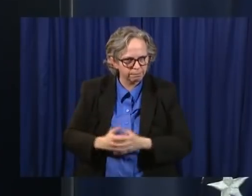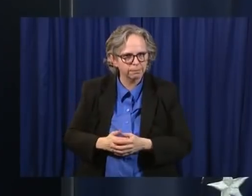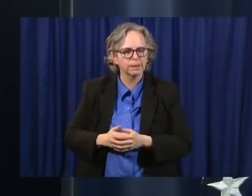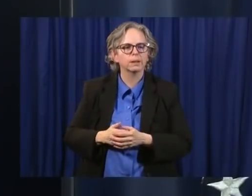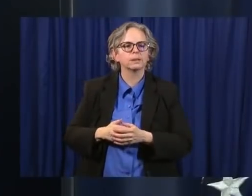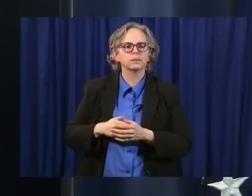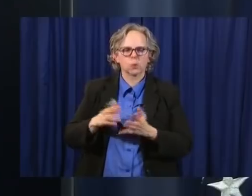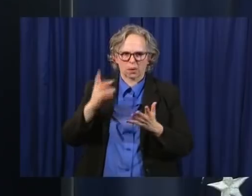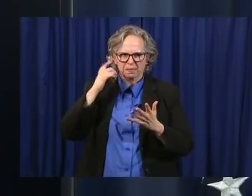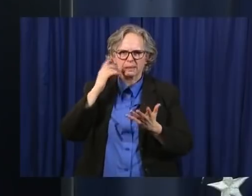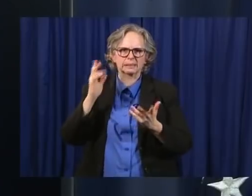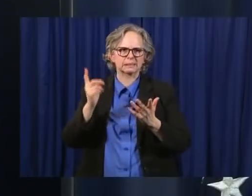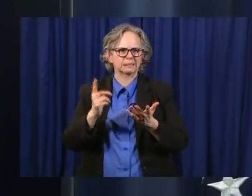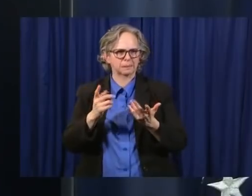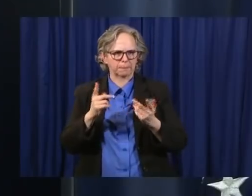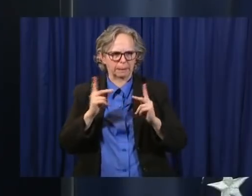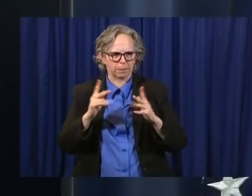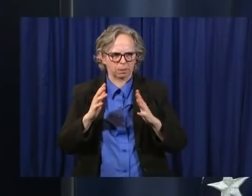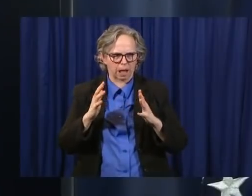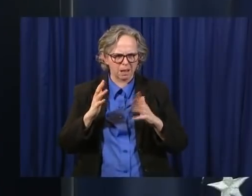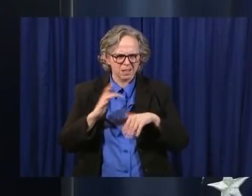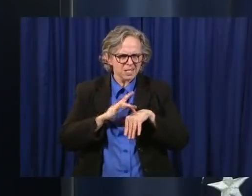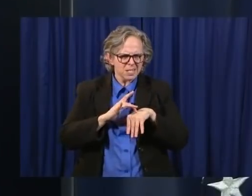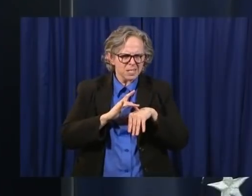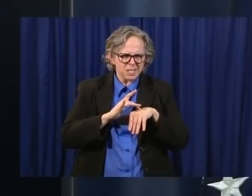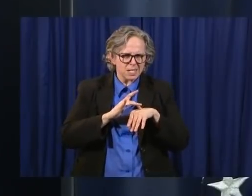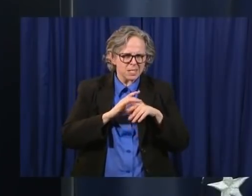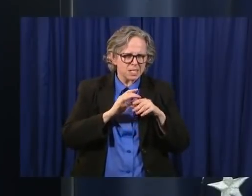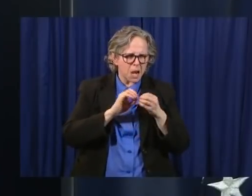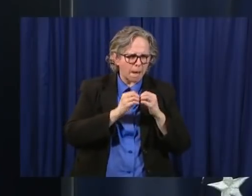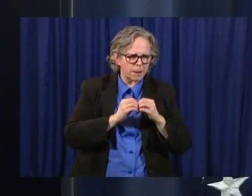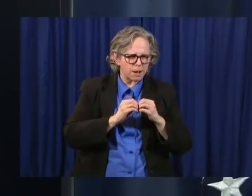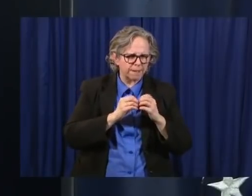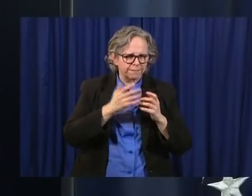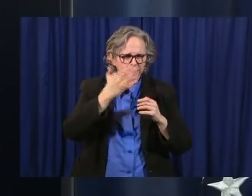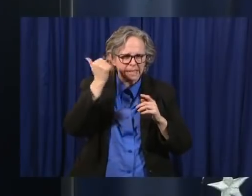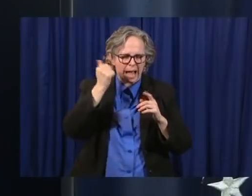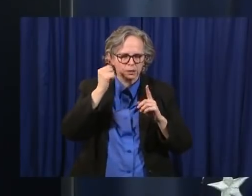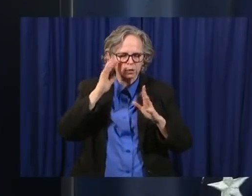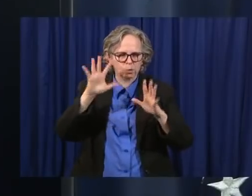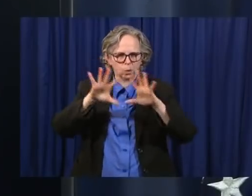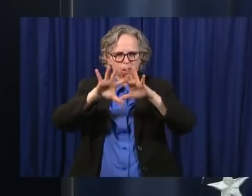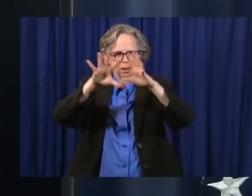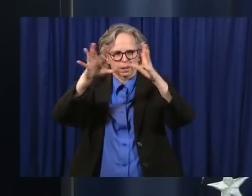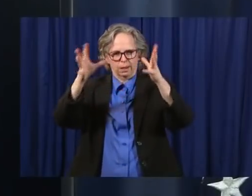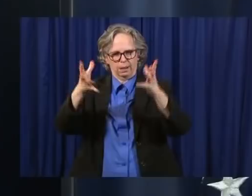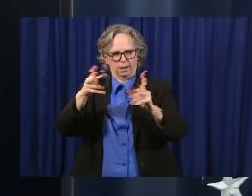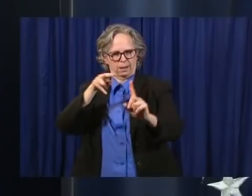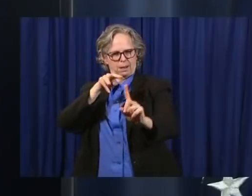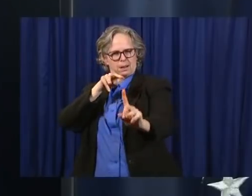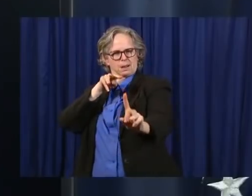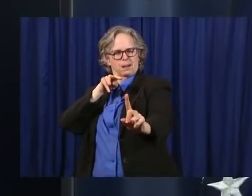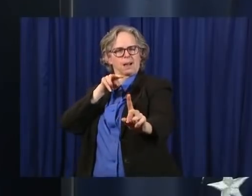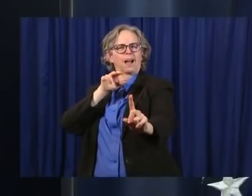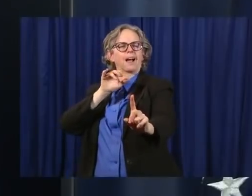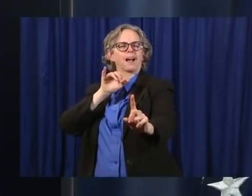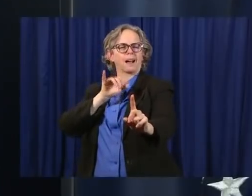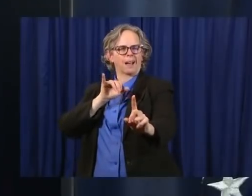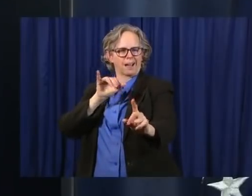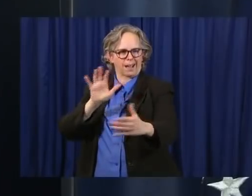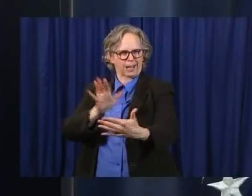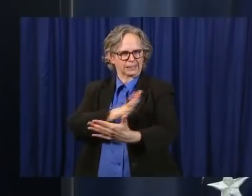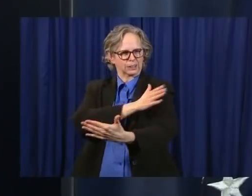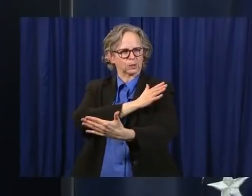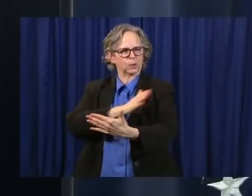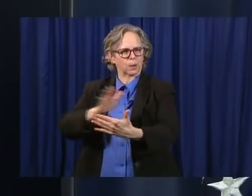or another and fail to realize the totality of the entire continuum has had that effect on our prisons. And what